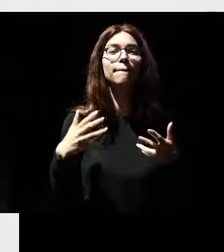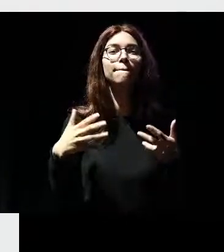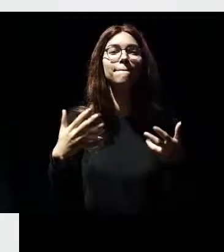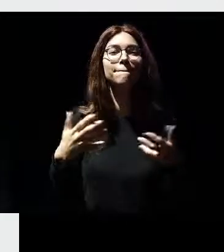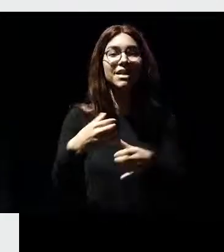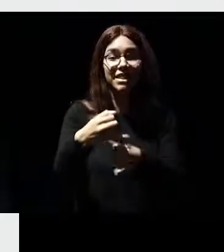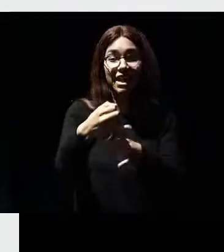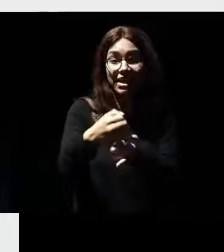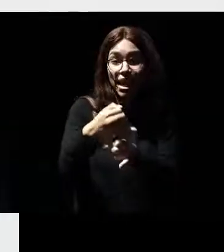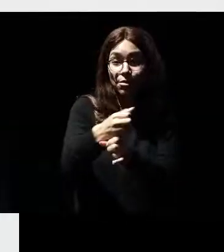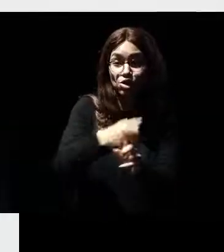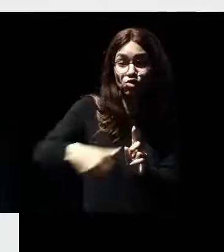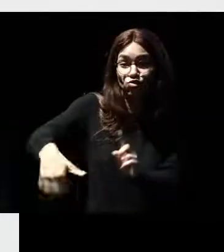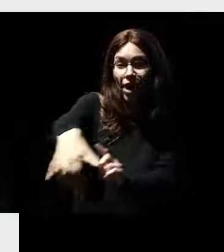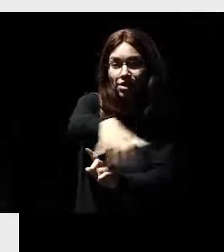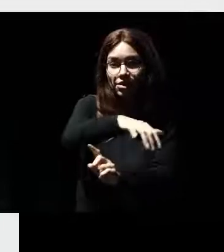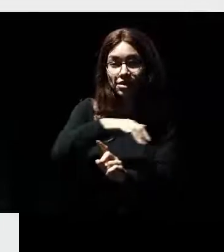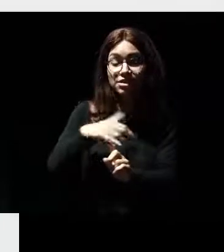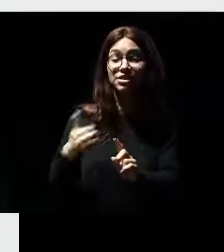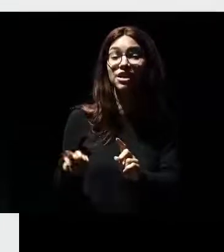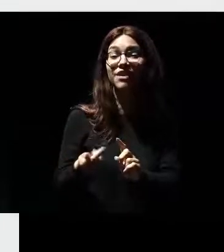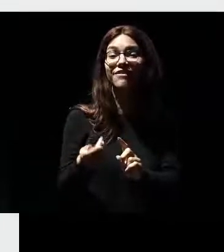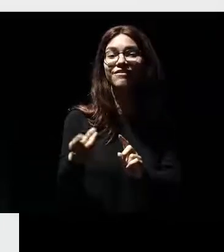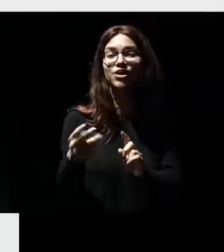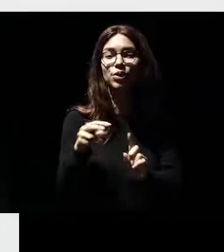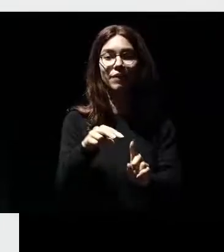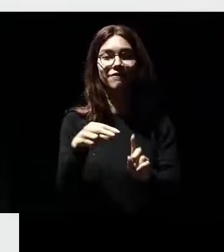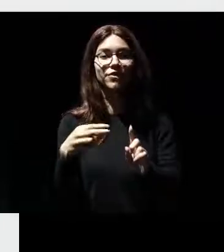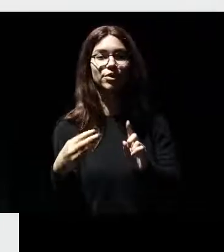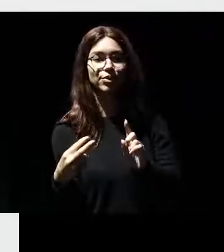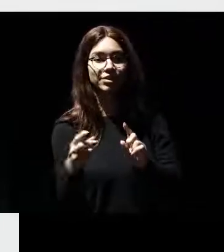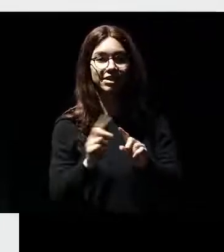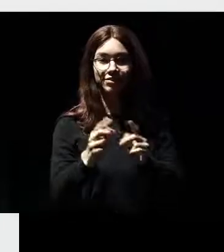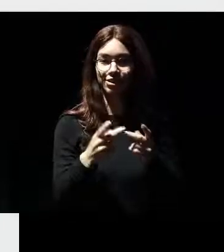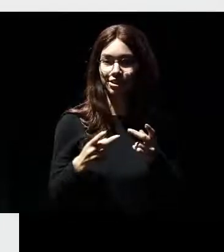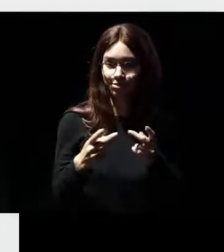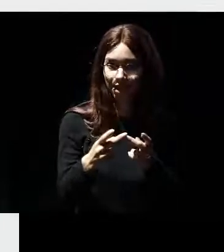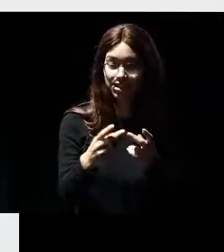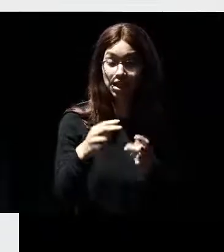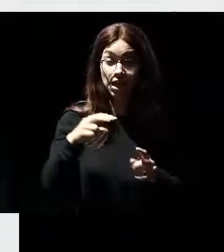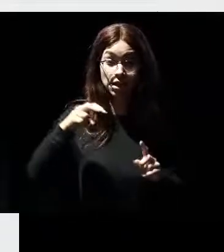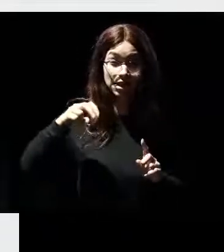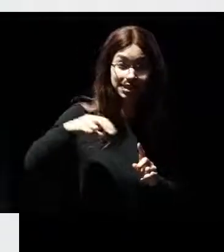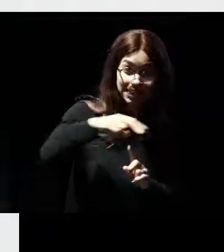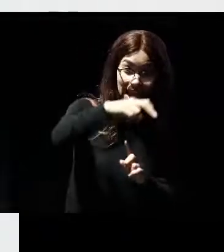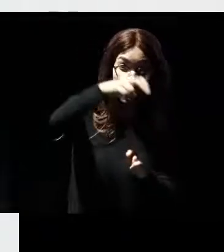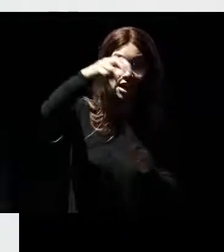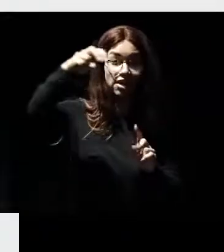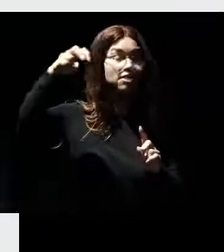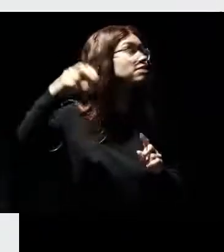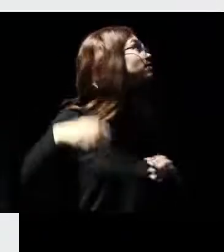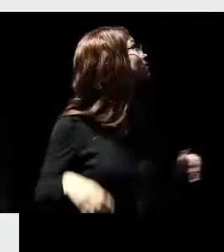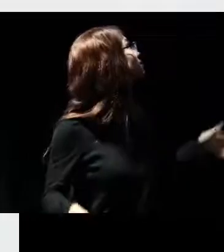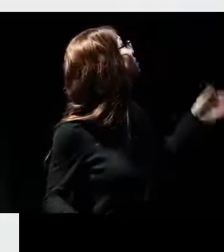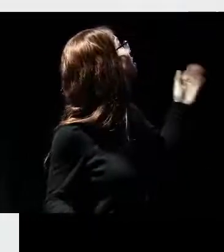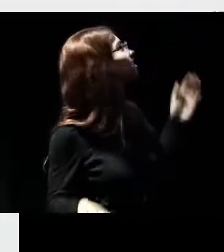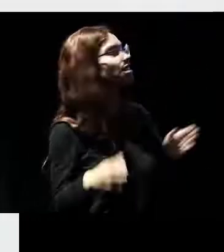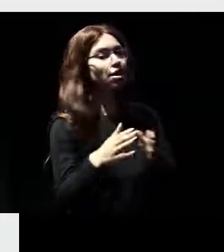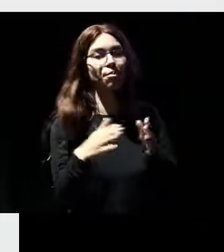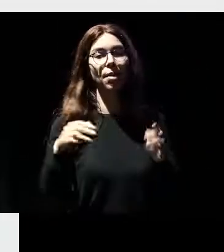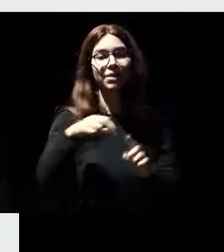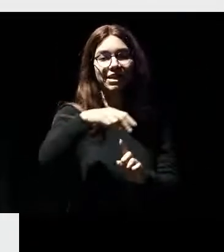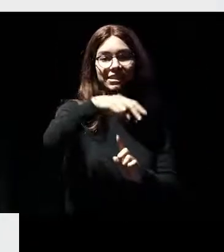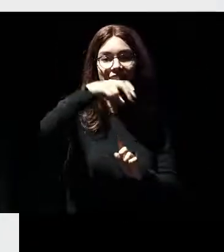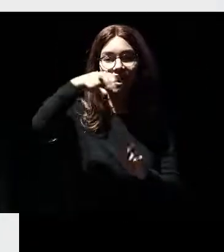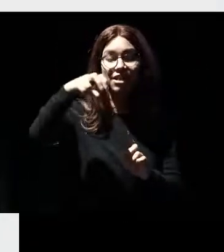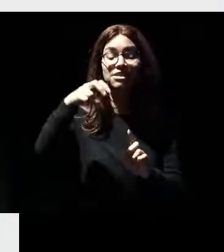the campus around it. These are a few views of the inside of the spaces, the grand stair leading up, public stair leading up, one